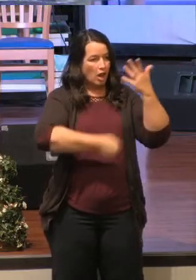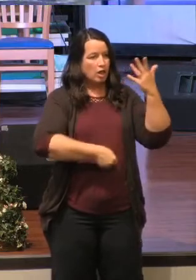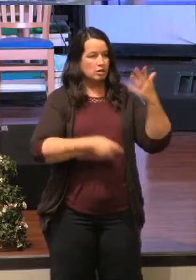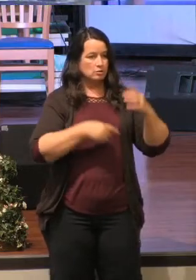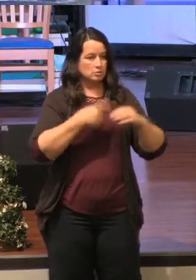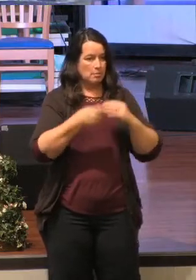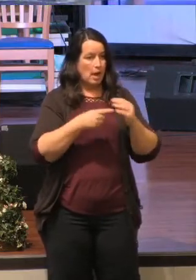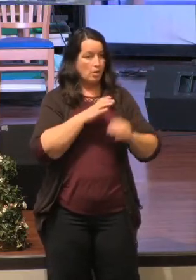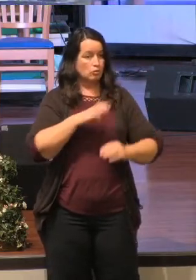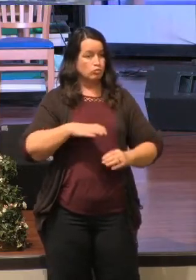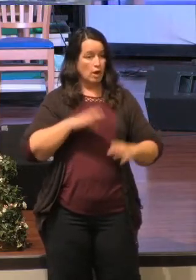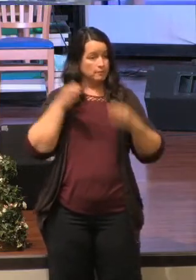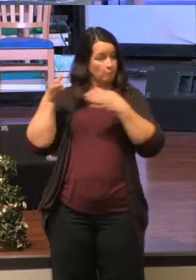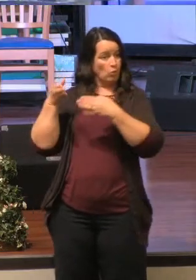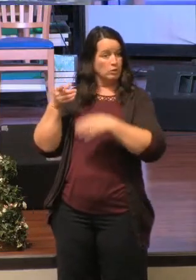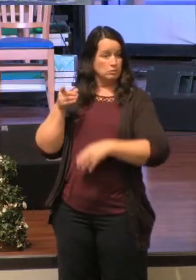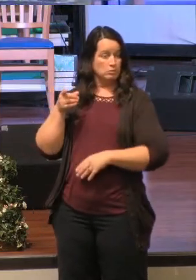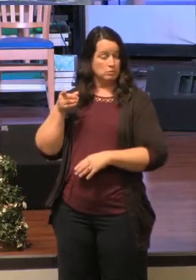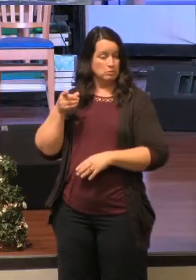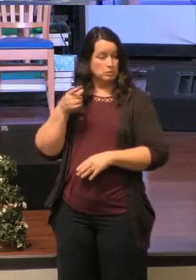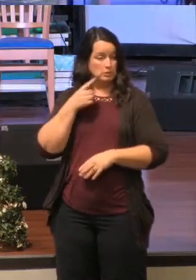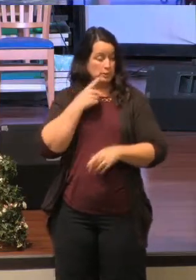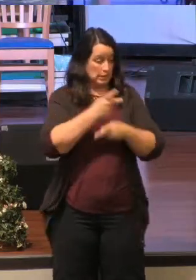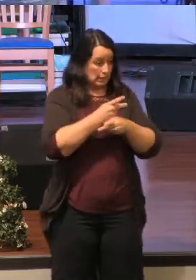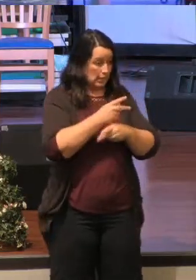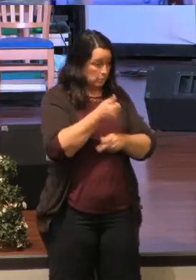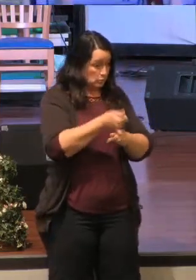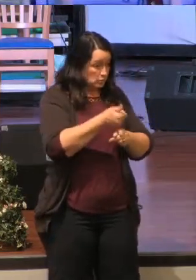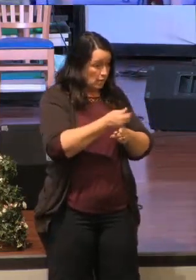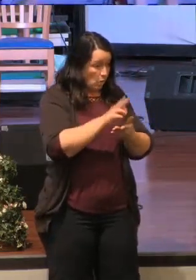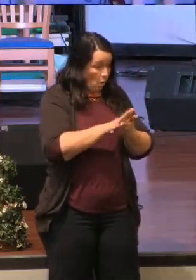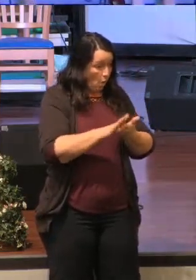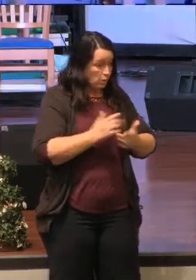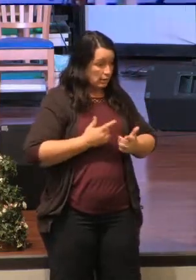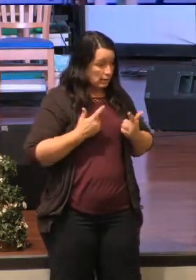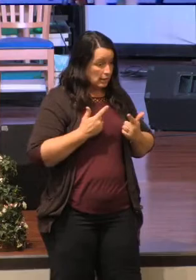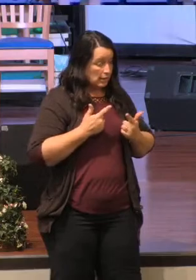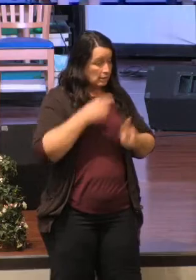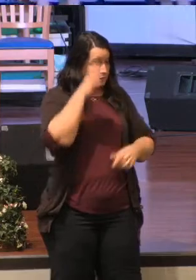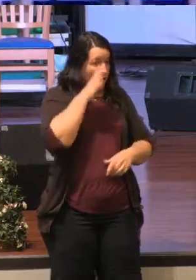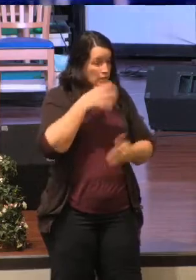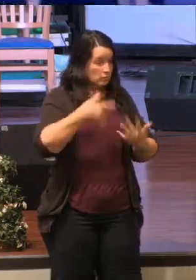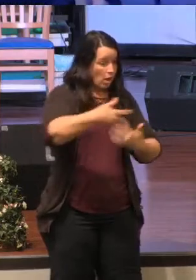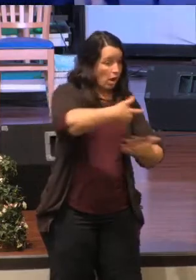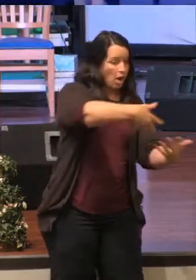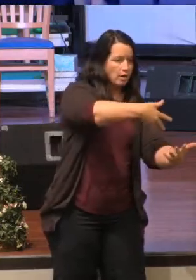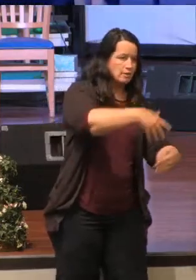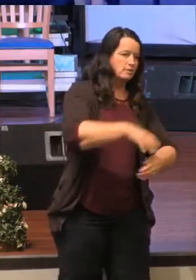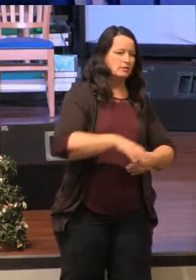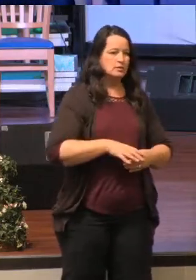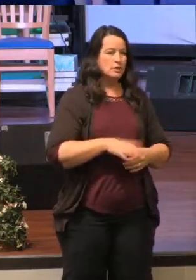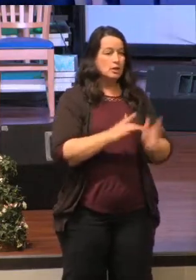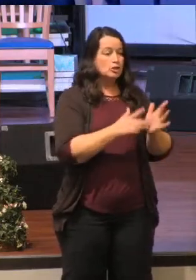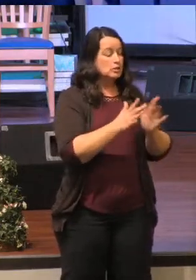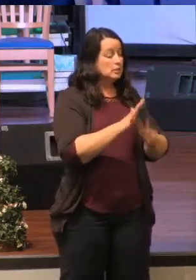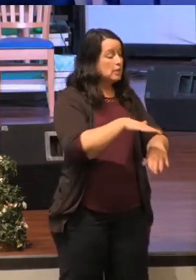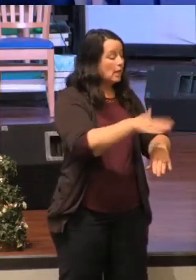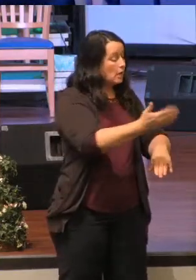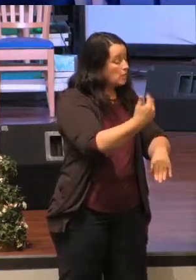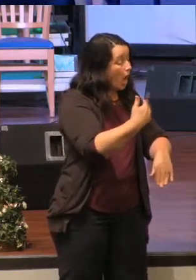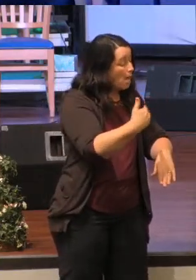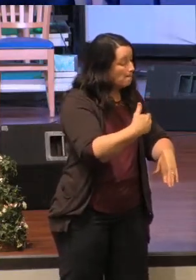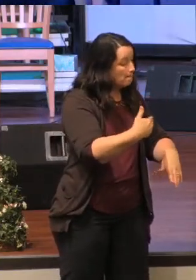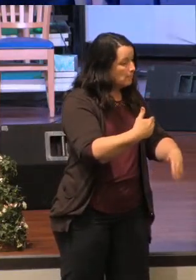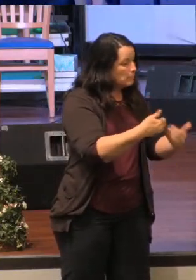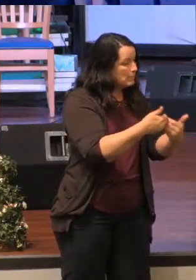us to Christ, and said, may the camp, you know, stay holy. The Lord your God dwells among you. And then here it is at verse 17. Come out from among them,